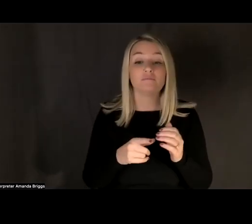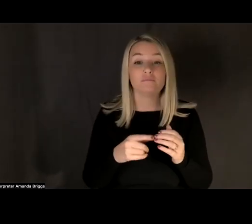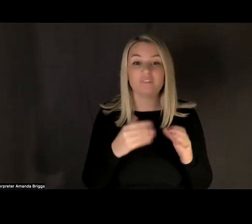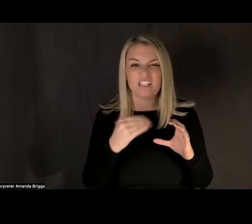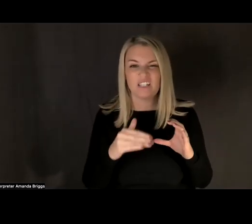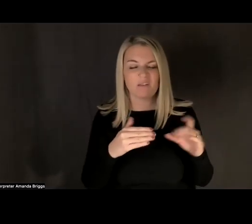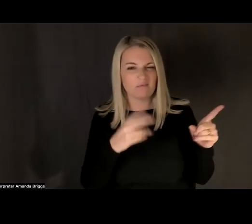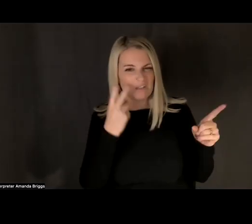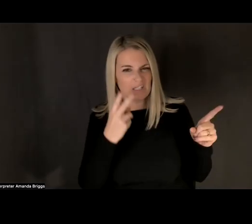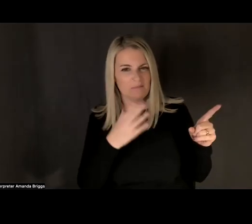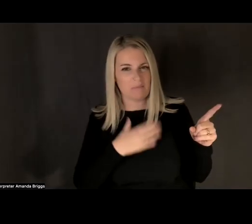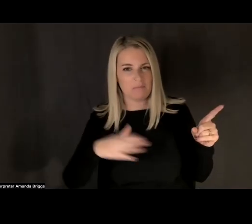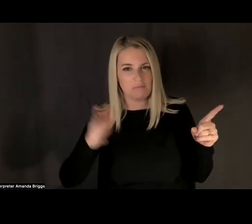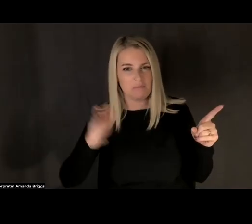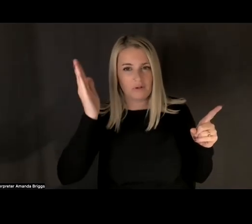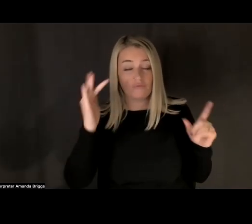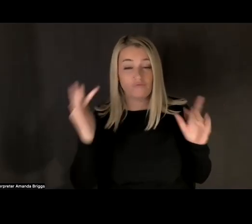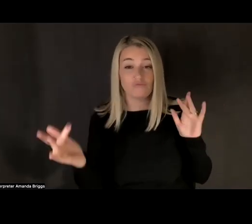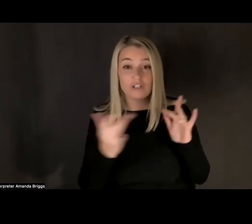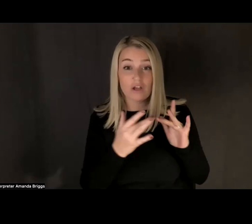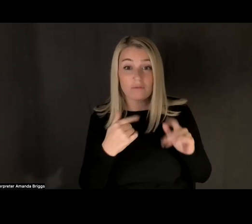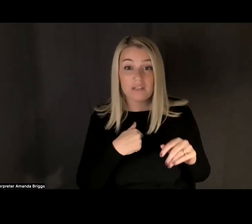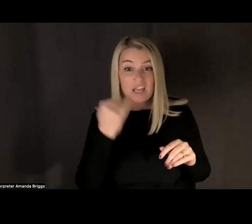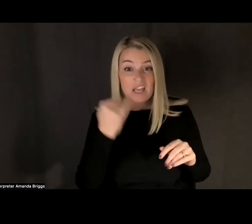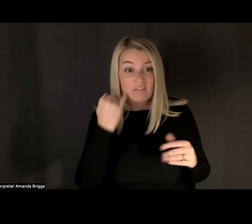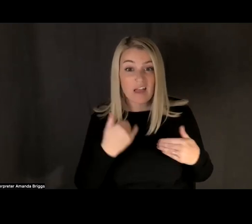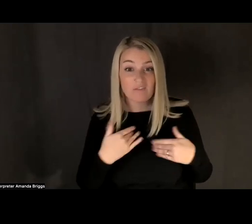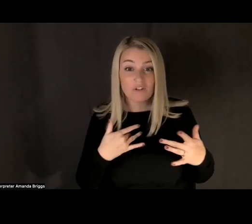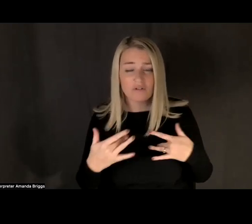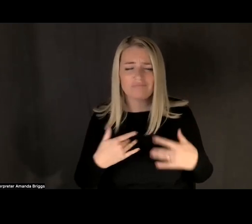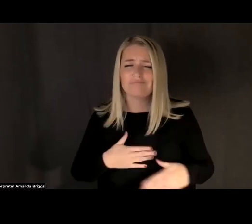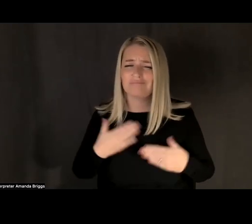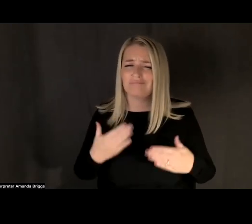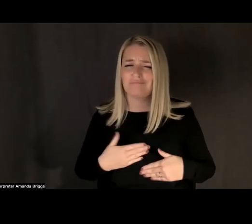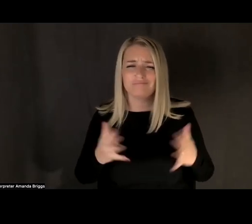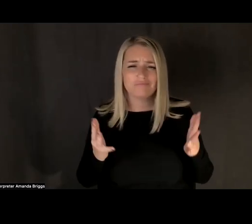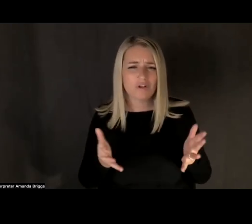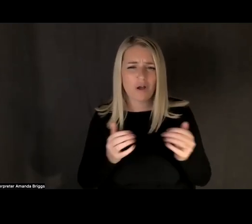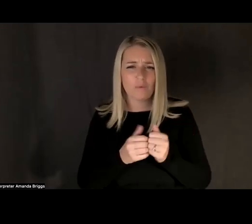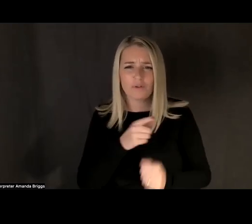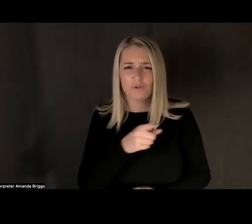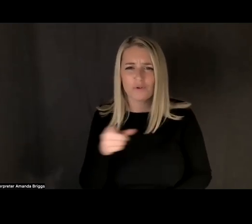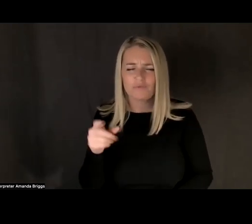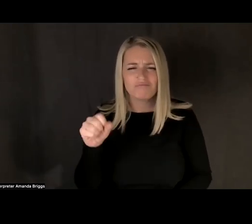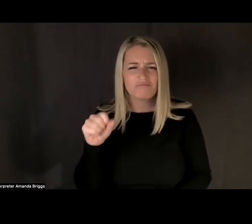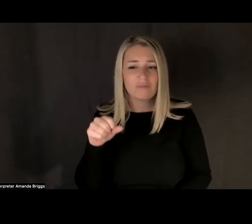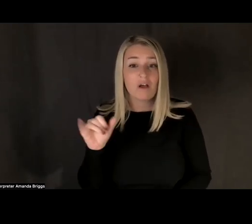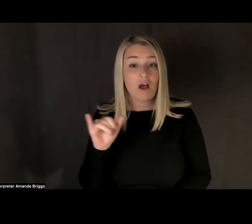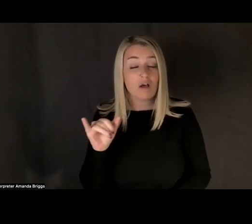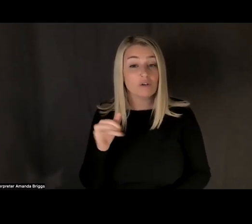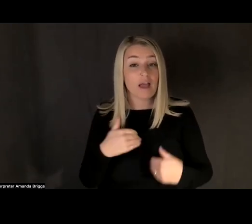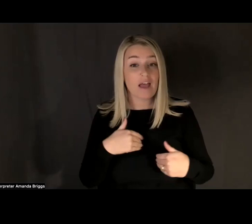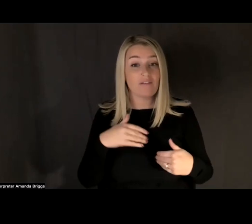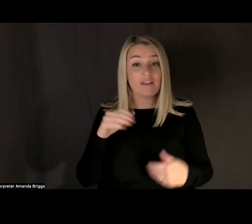You can also reach out to me if you have concerns. I'm happy to talk with you. And you can also request a student study team or an SST